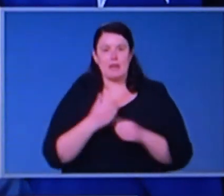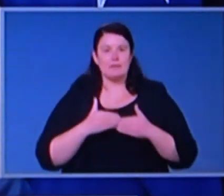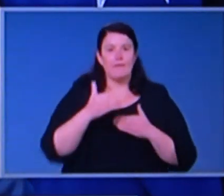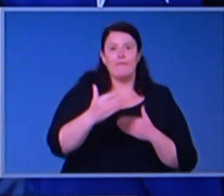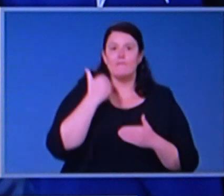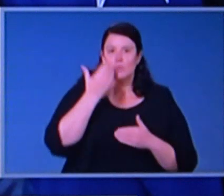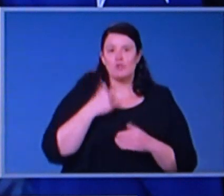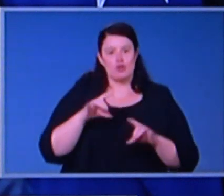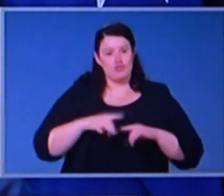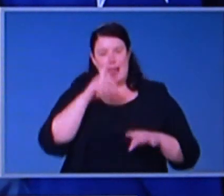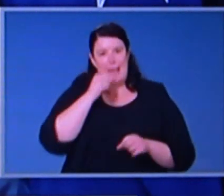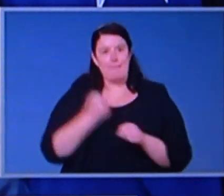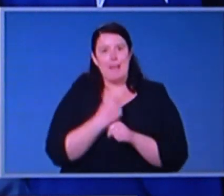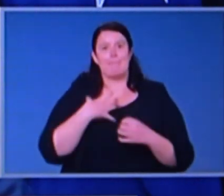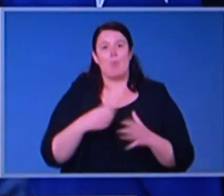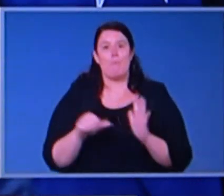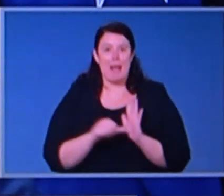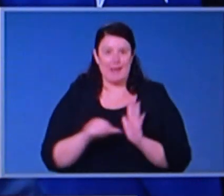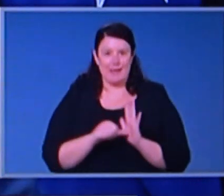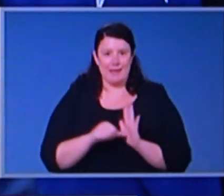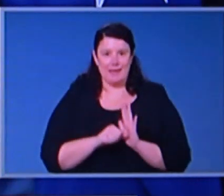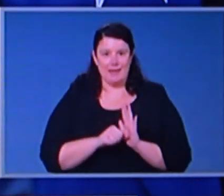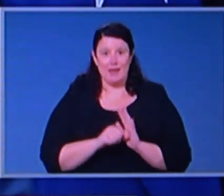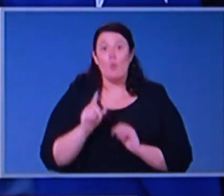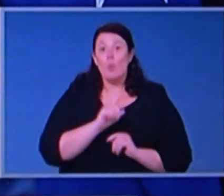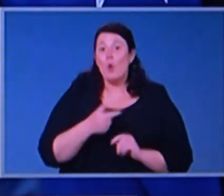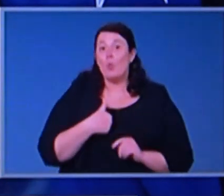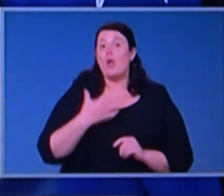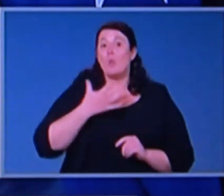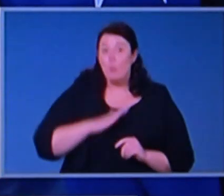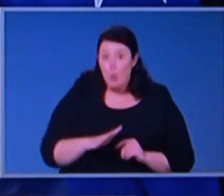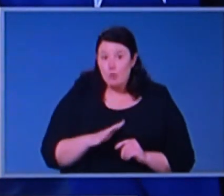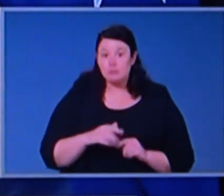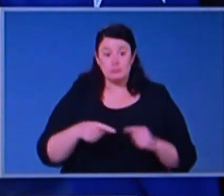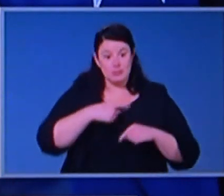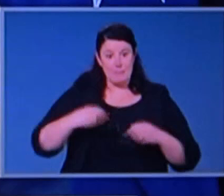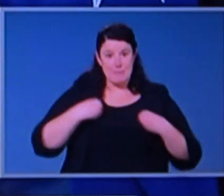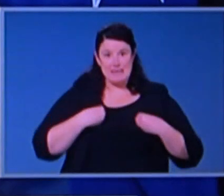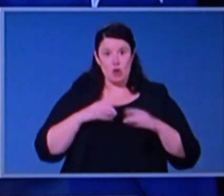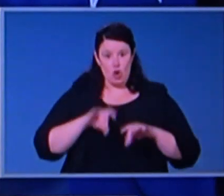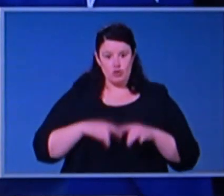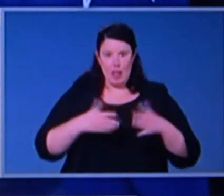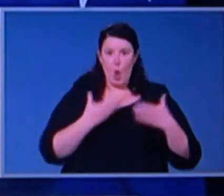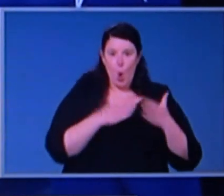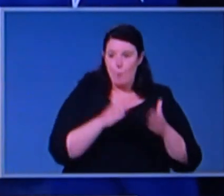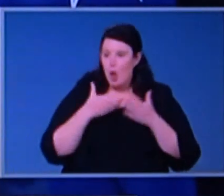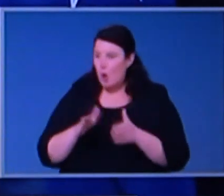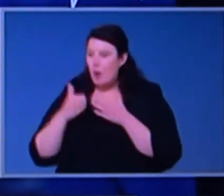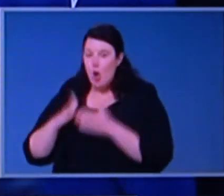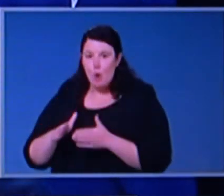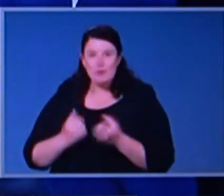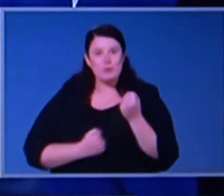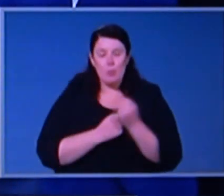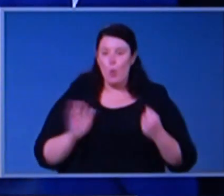we very much need, because we want our economy to support businesses and jobs,